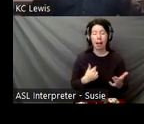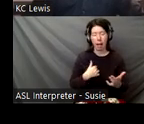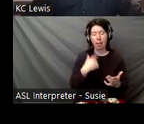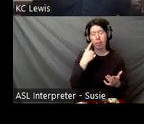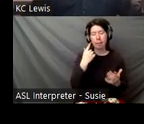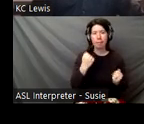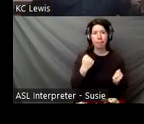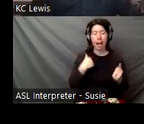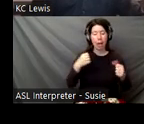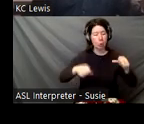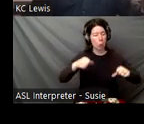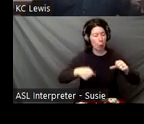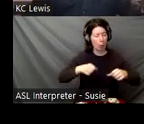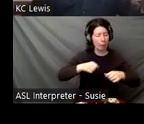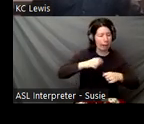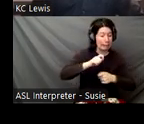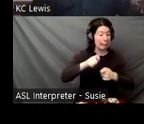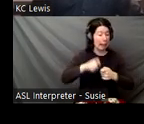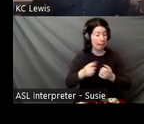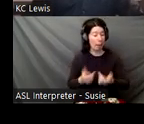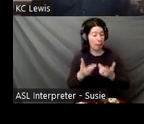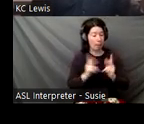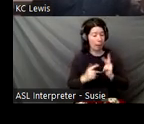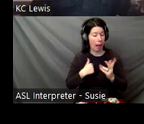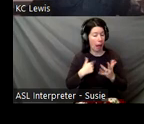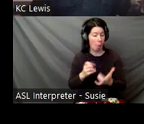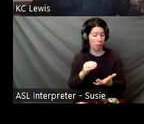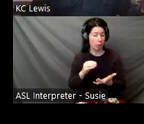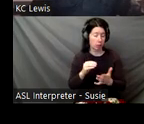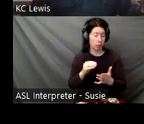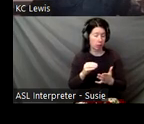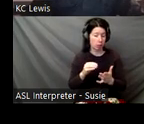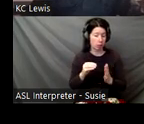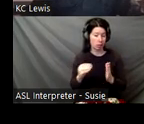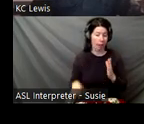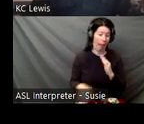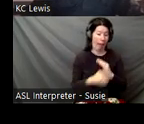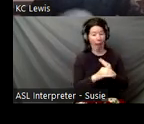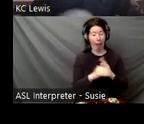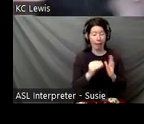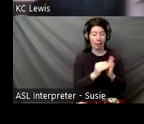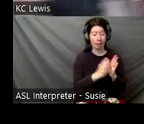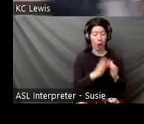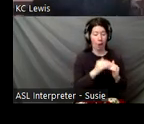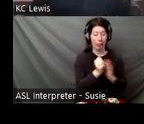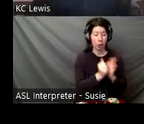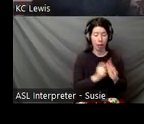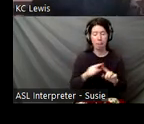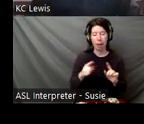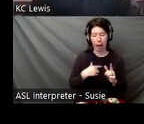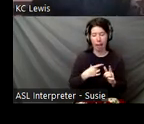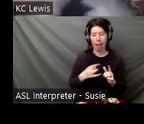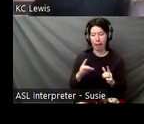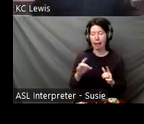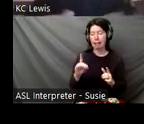I don't know exactly how many people I would want to have put an item on the agenda, but I do like Debbie's idea of having some sort